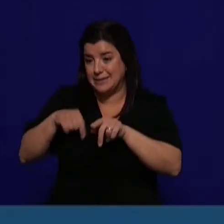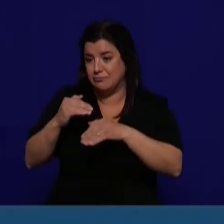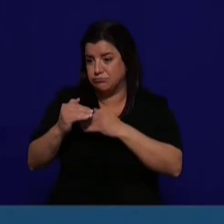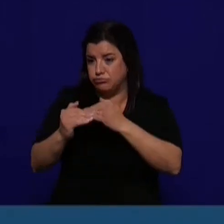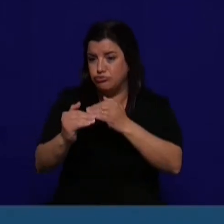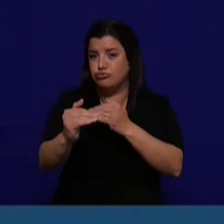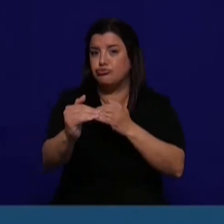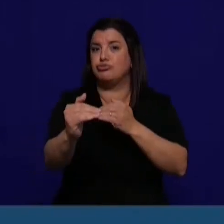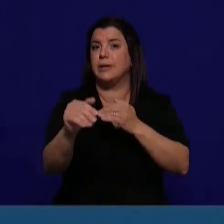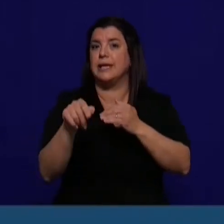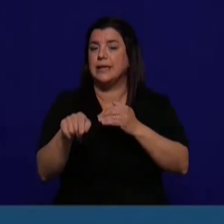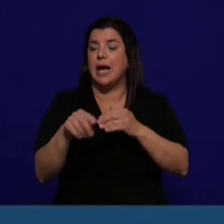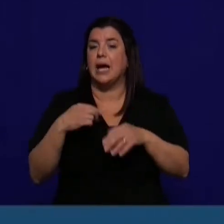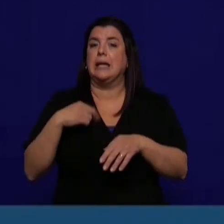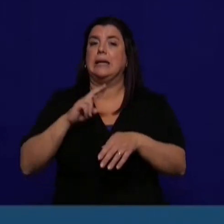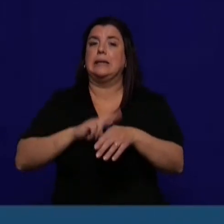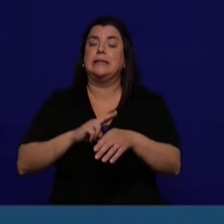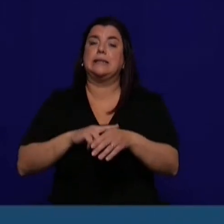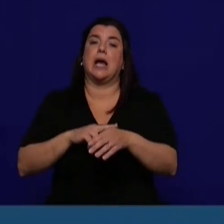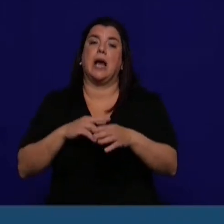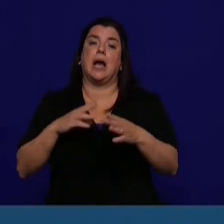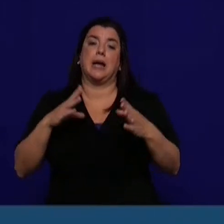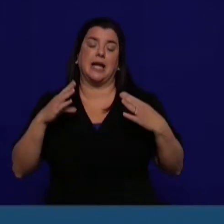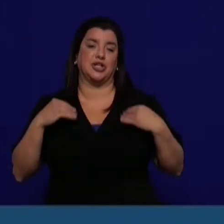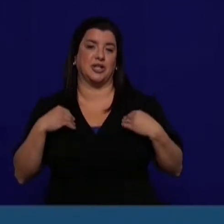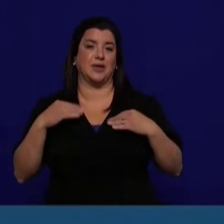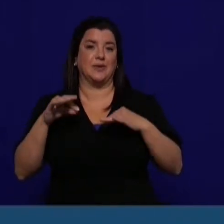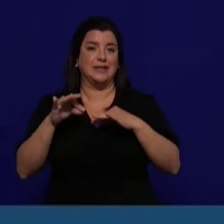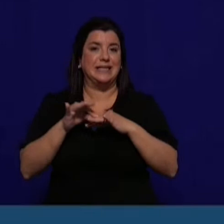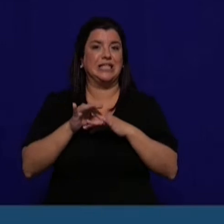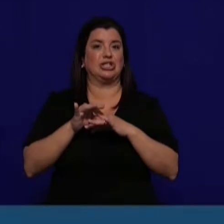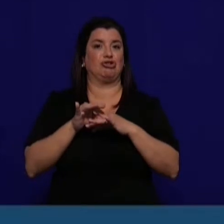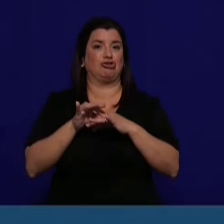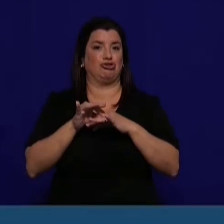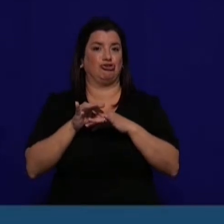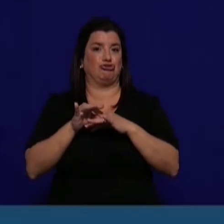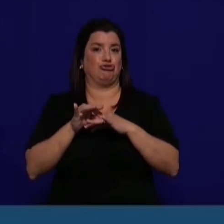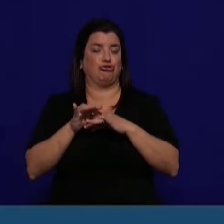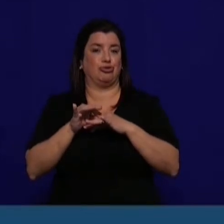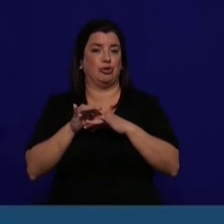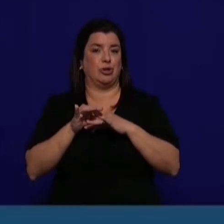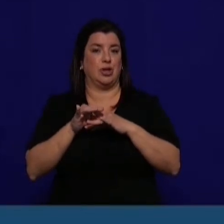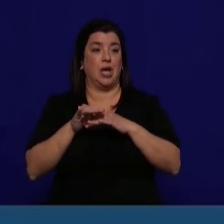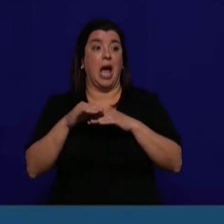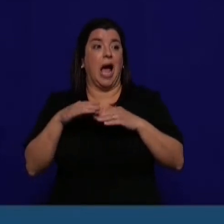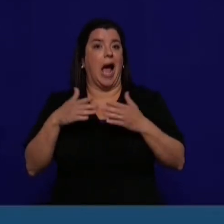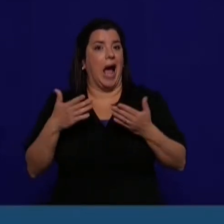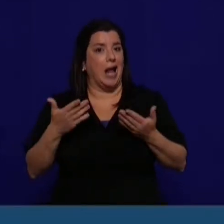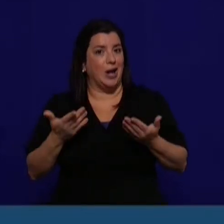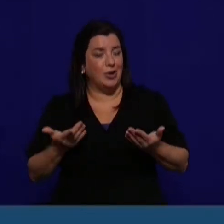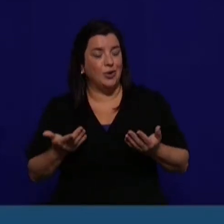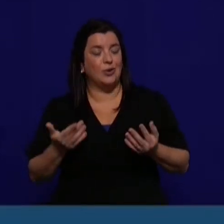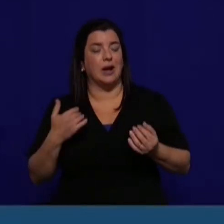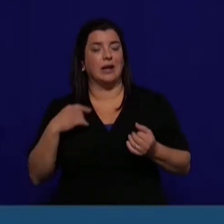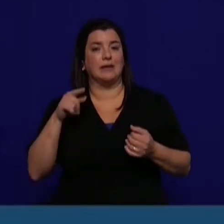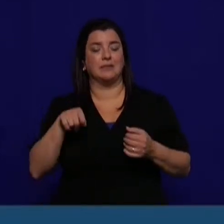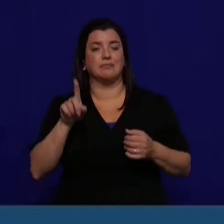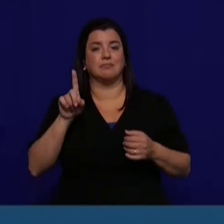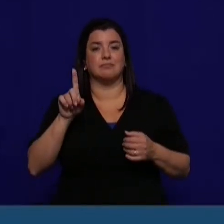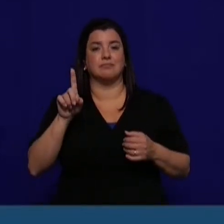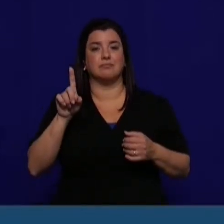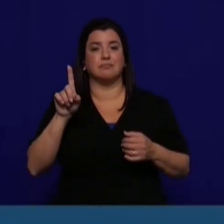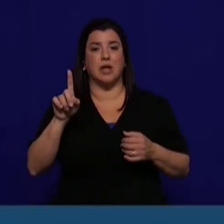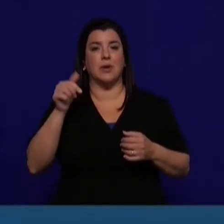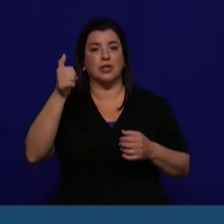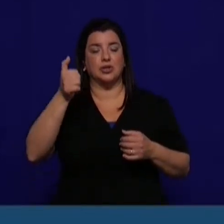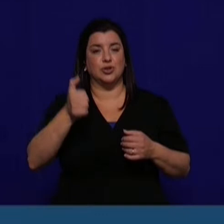nistgħu nippermettu wkoll it-tiġijiet. U allura hemmhekk ukoll tajna dik id-data li anka iż-żgħażagħ li jkunu qegħdin